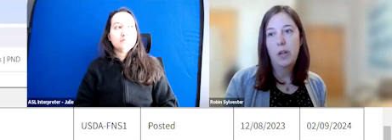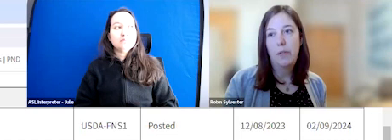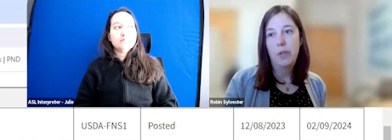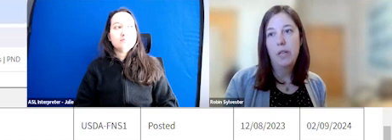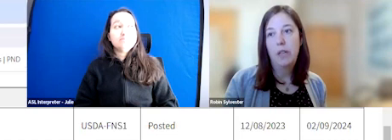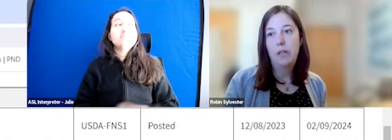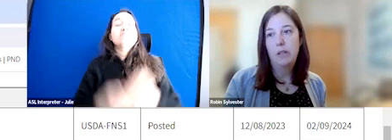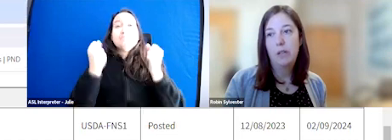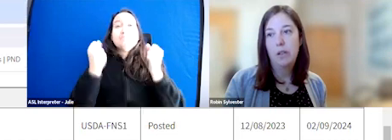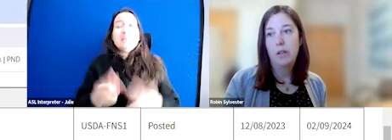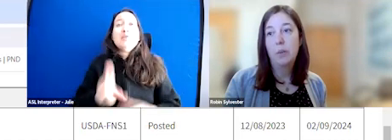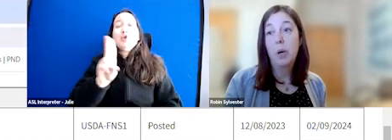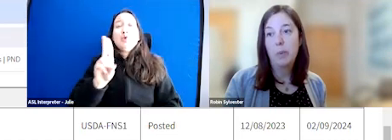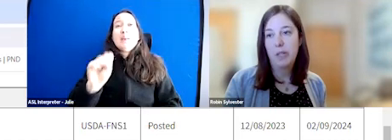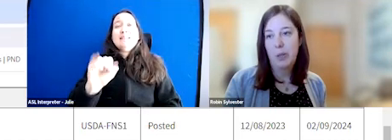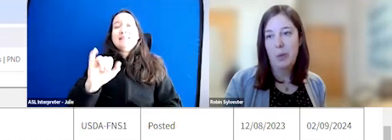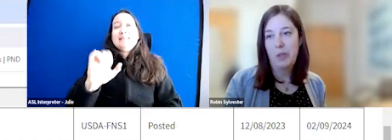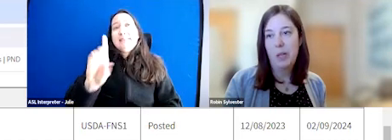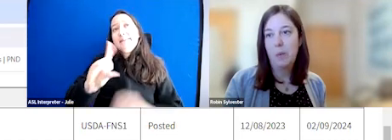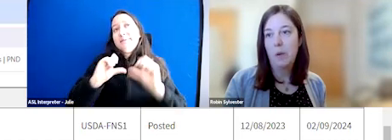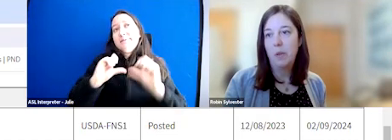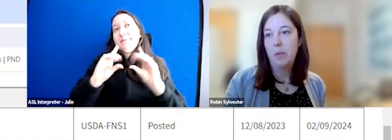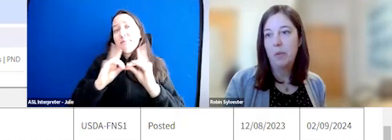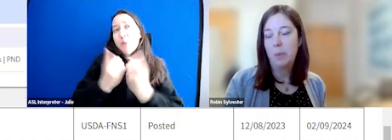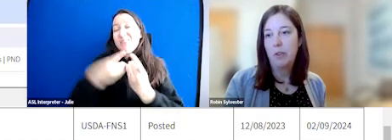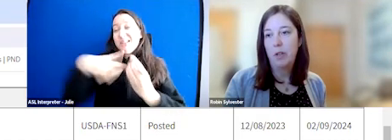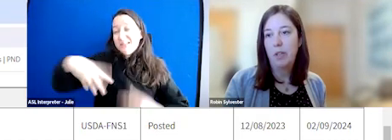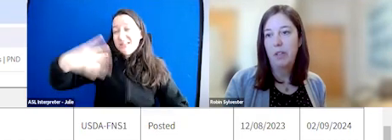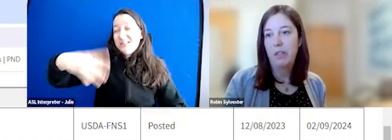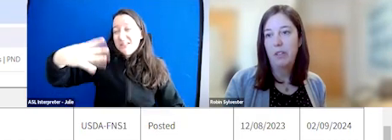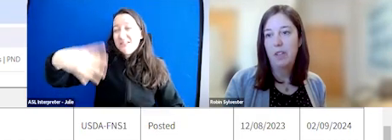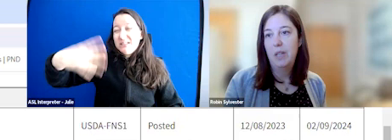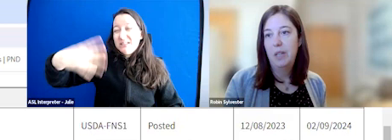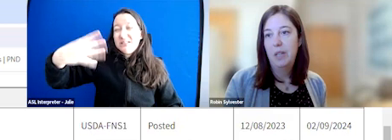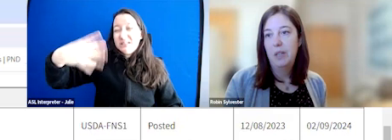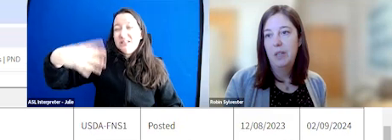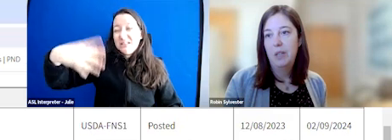There's a lot of USAID departments, so you have to get through all those before you can